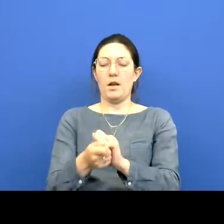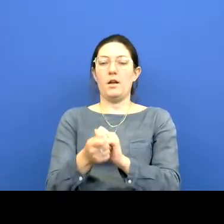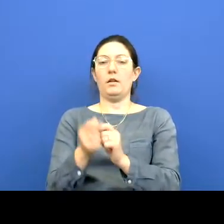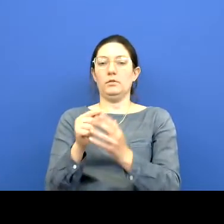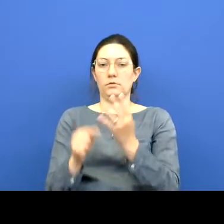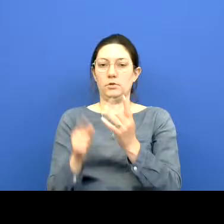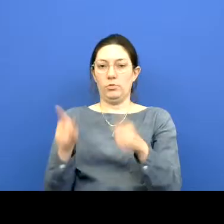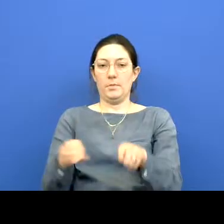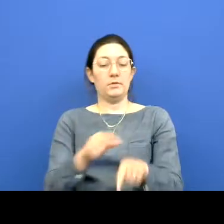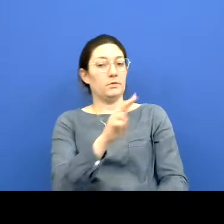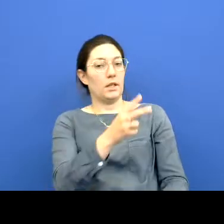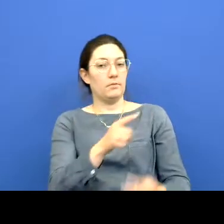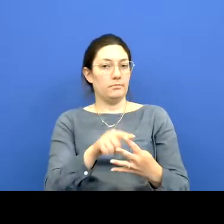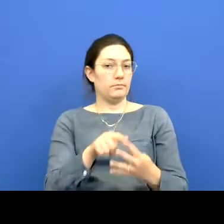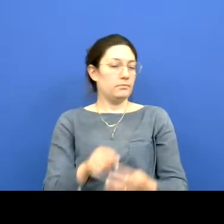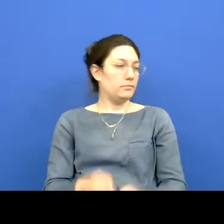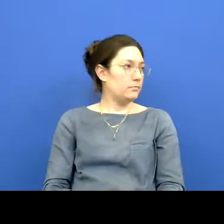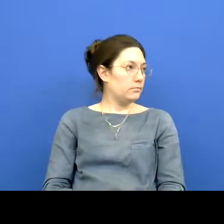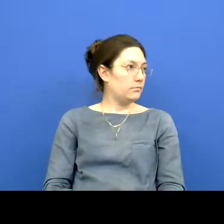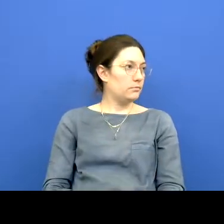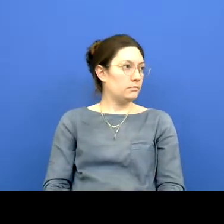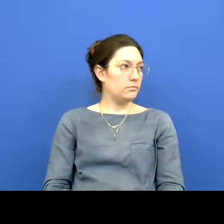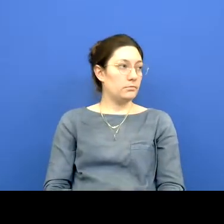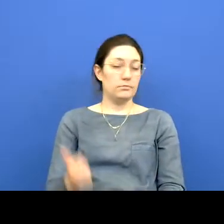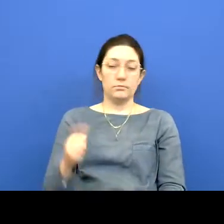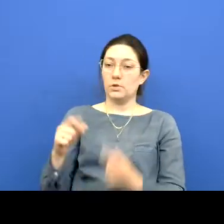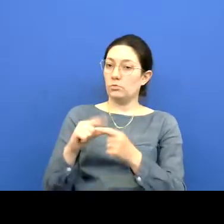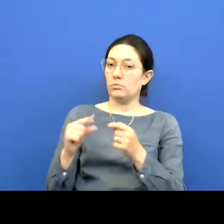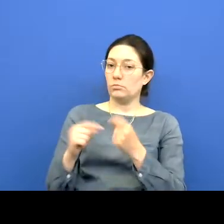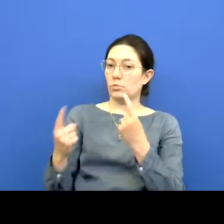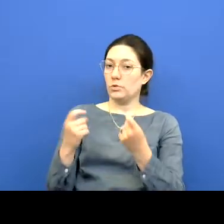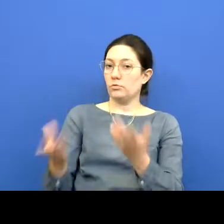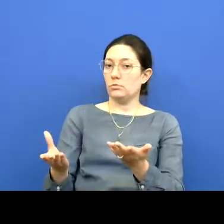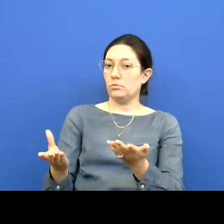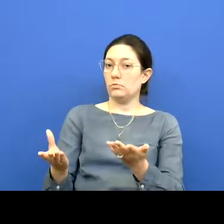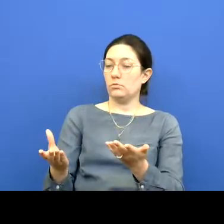agreements. Seconded. Sorry. Any questions, comments?